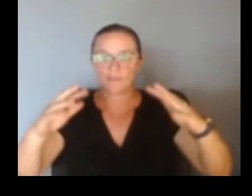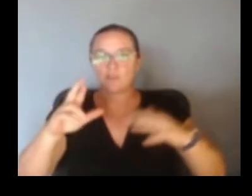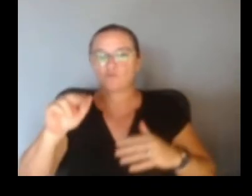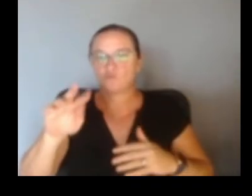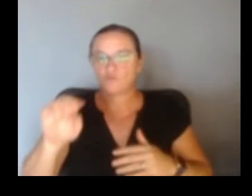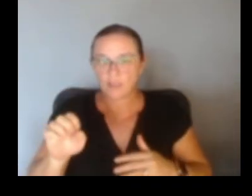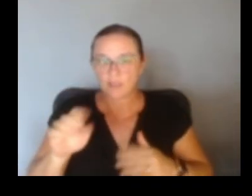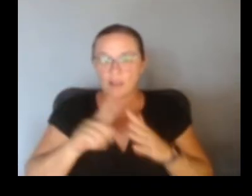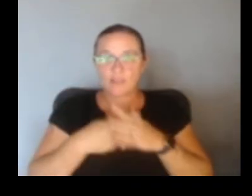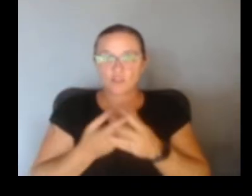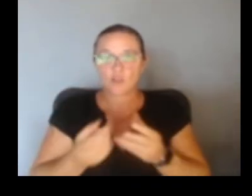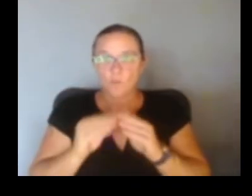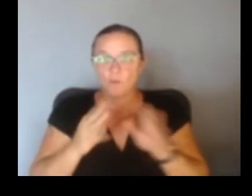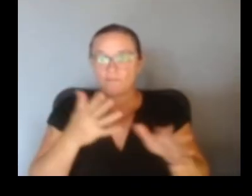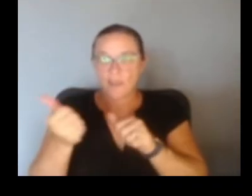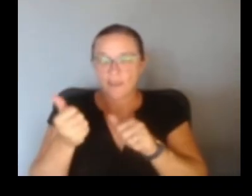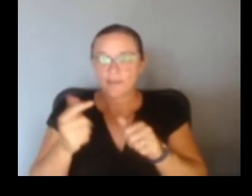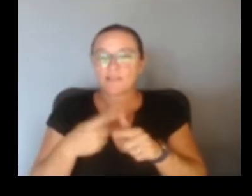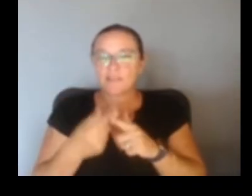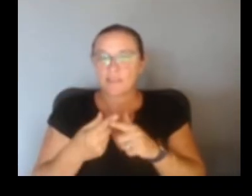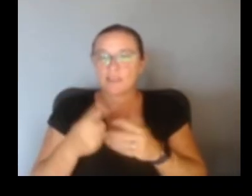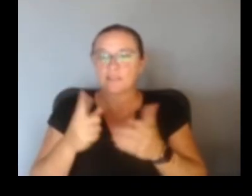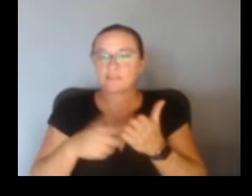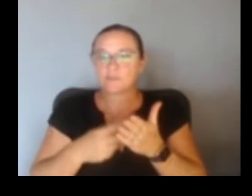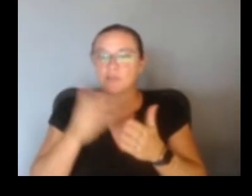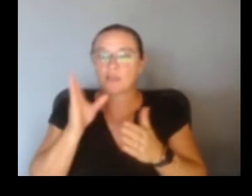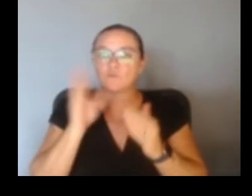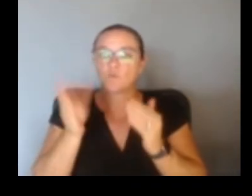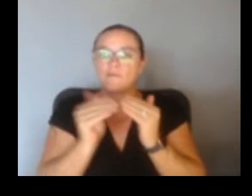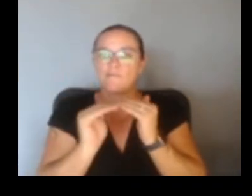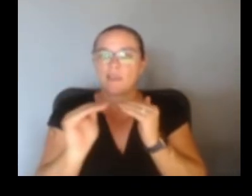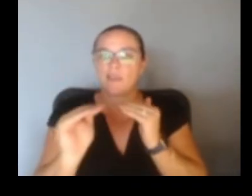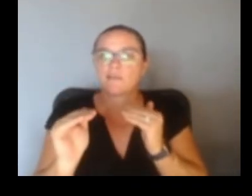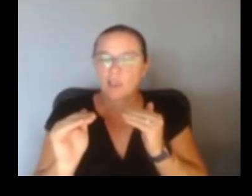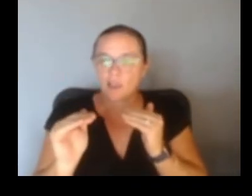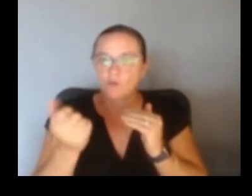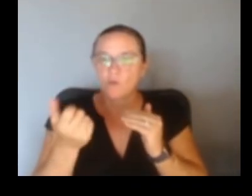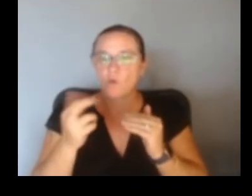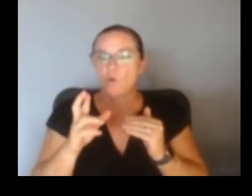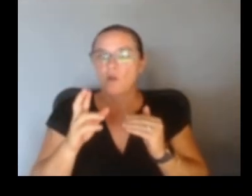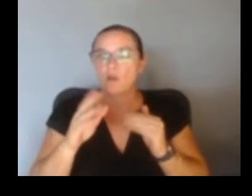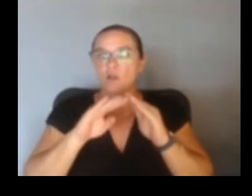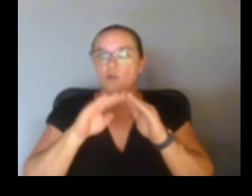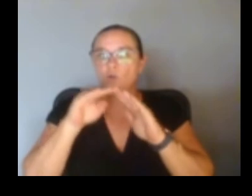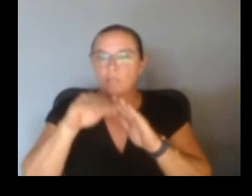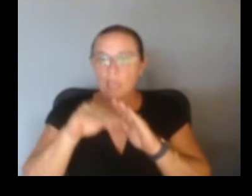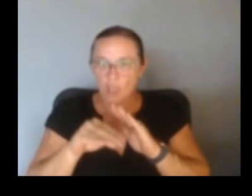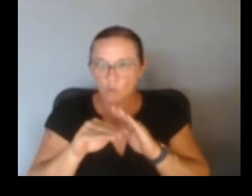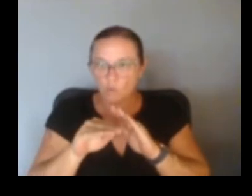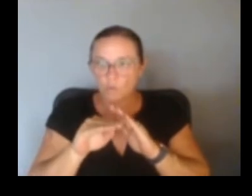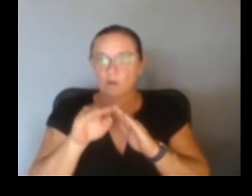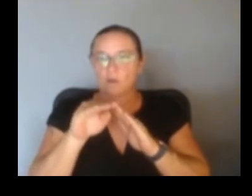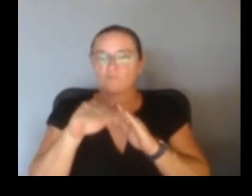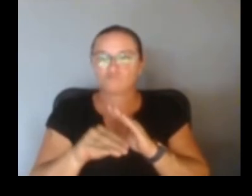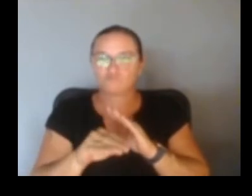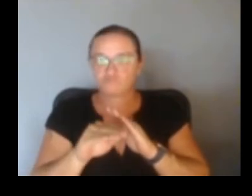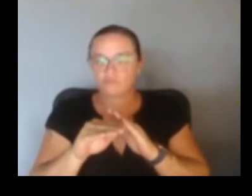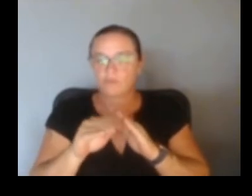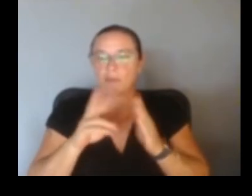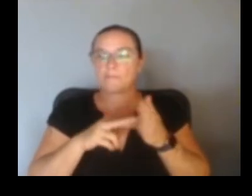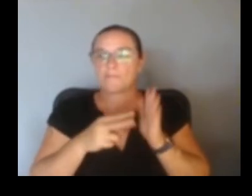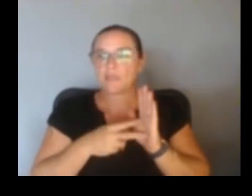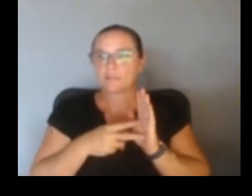more quickly and then sometimes will flatten out or even will go downwards, meaning